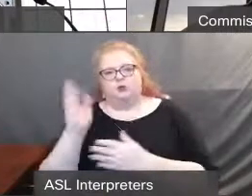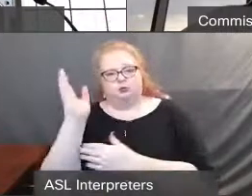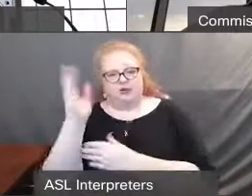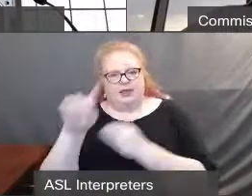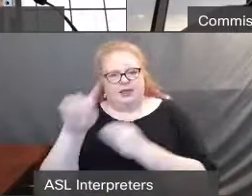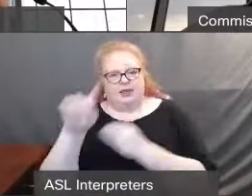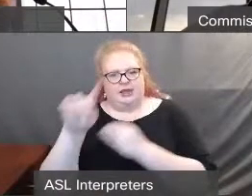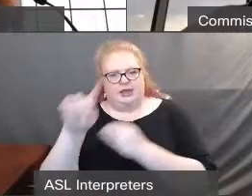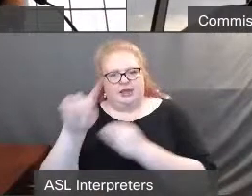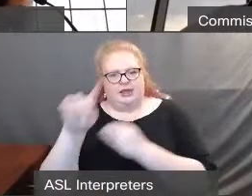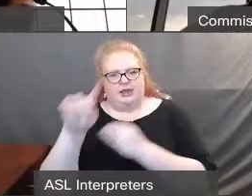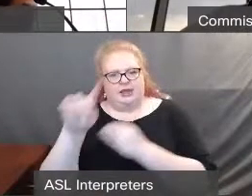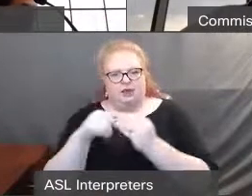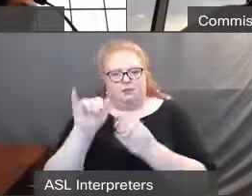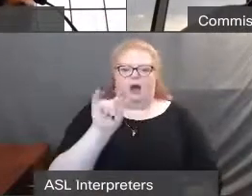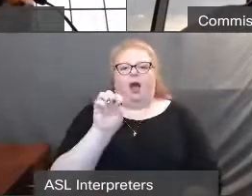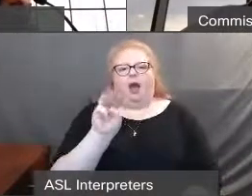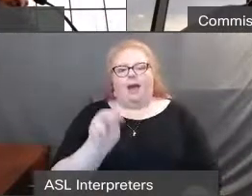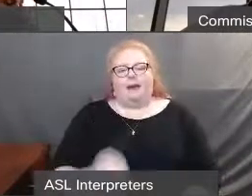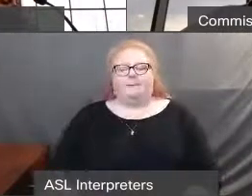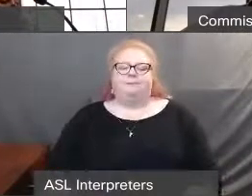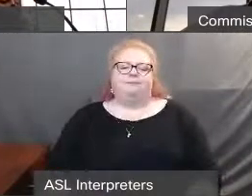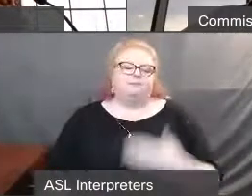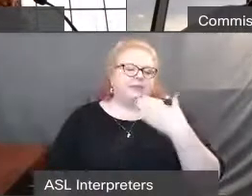Okay, thank you, Mr. Hood.